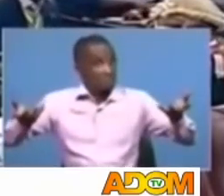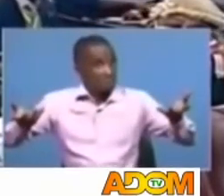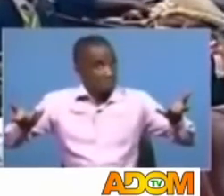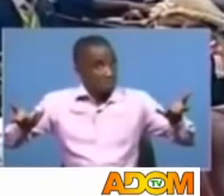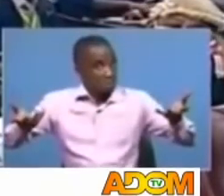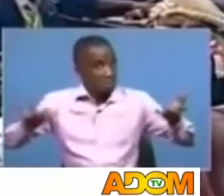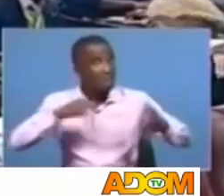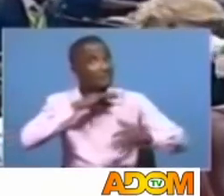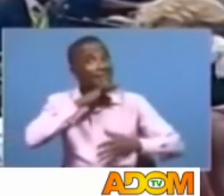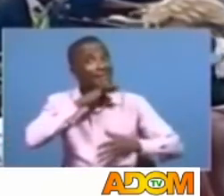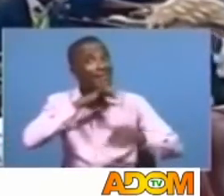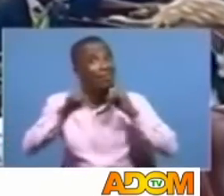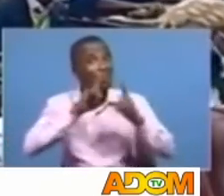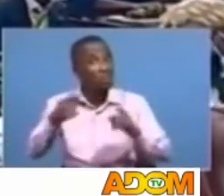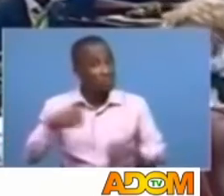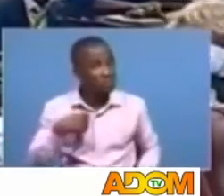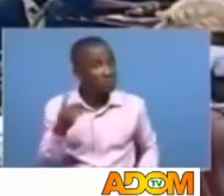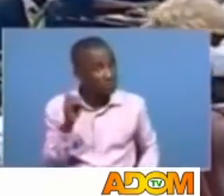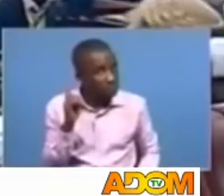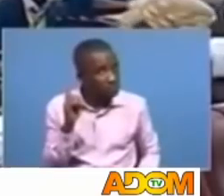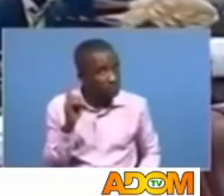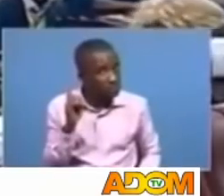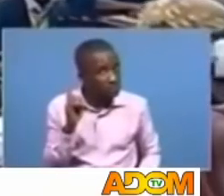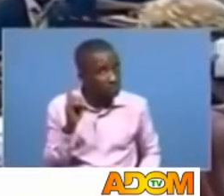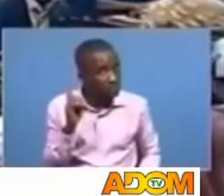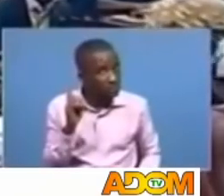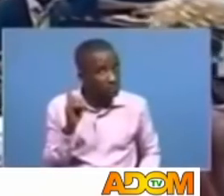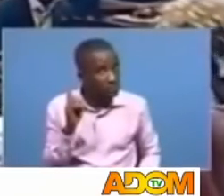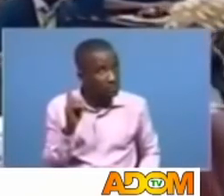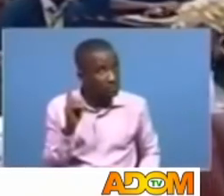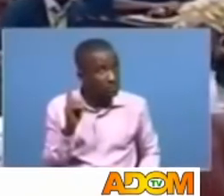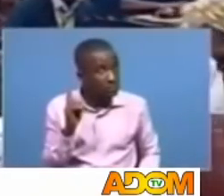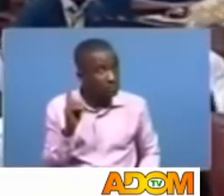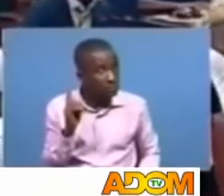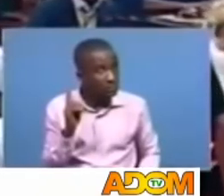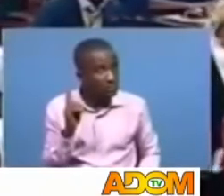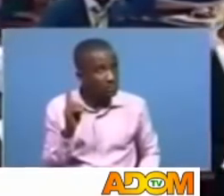very express statement on his part. And my lord,